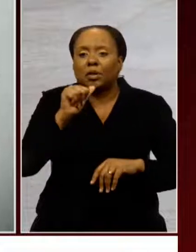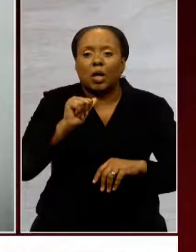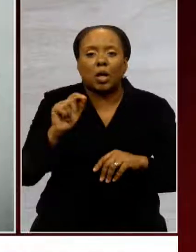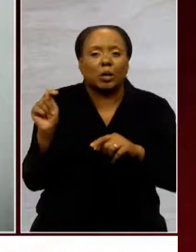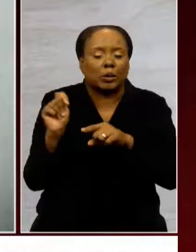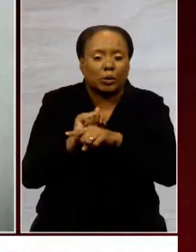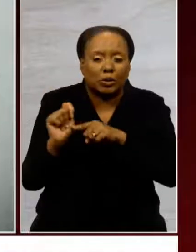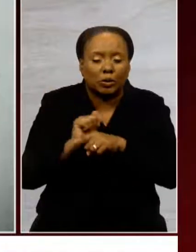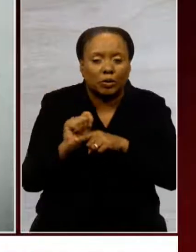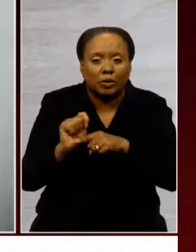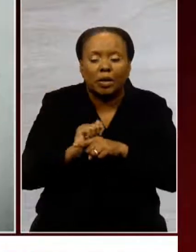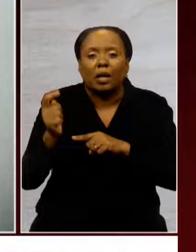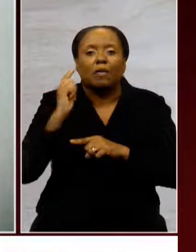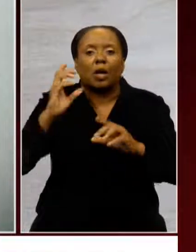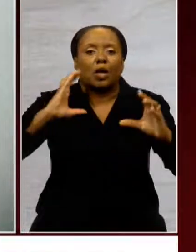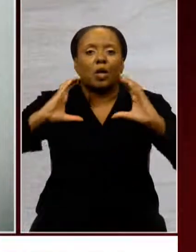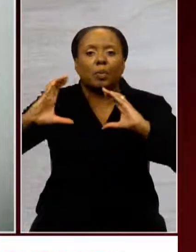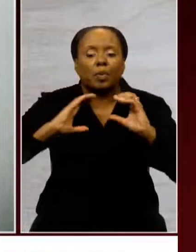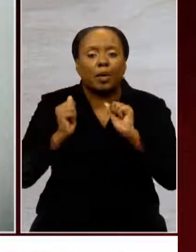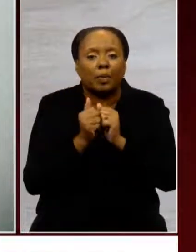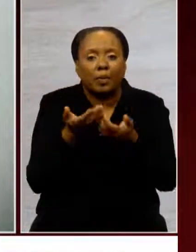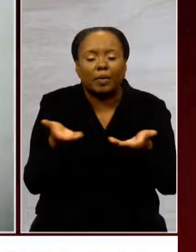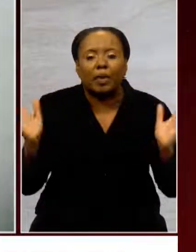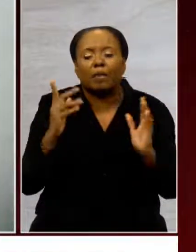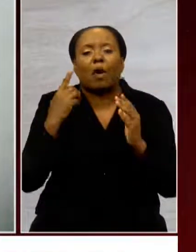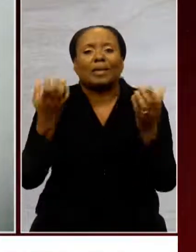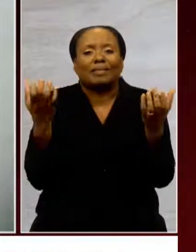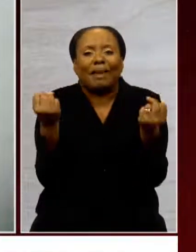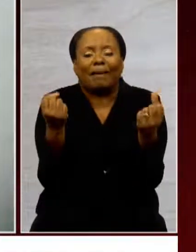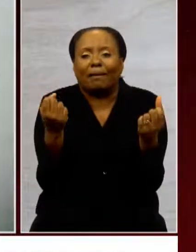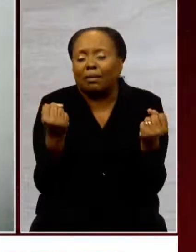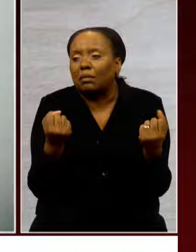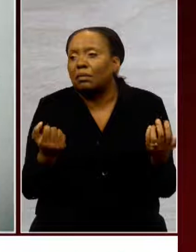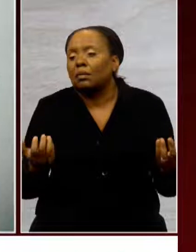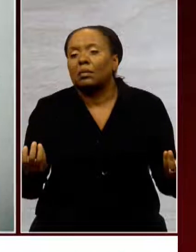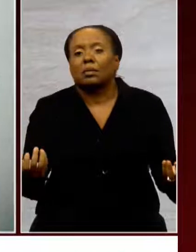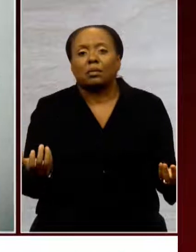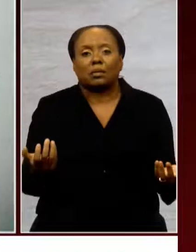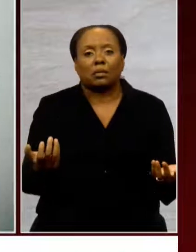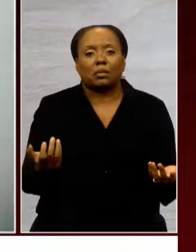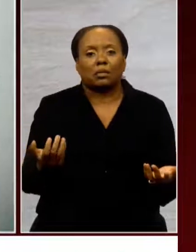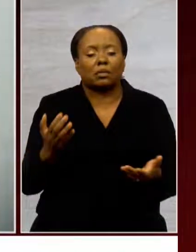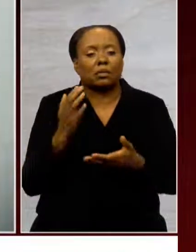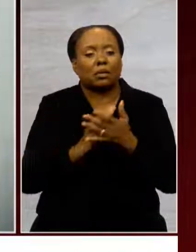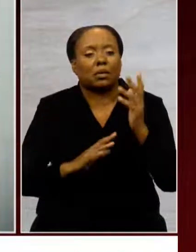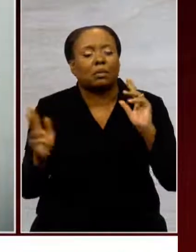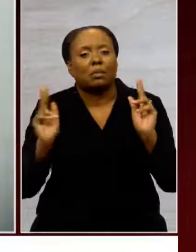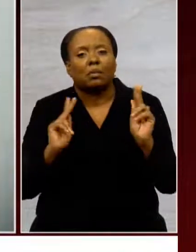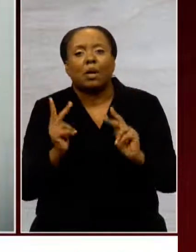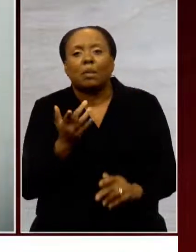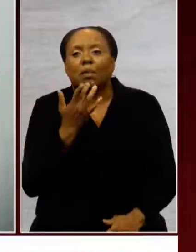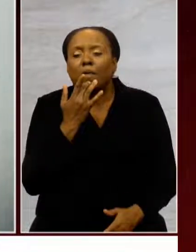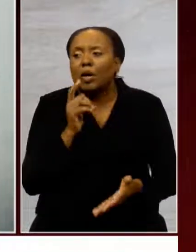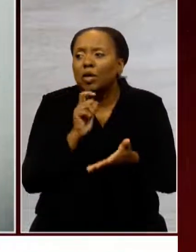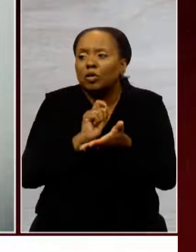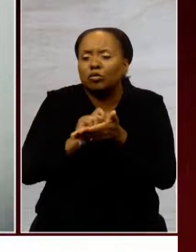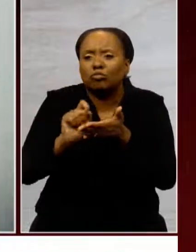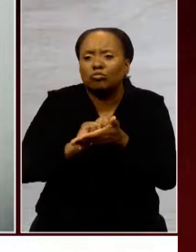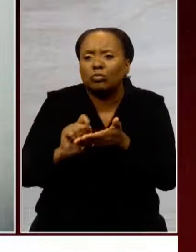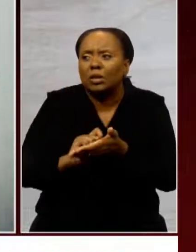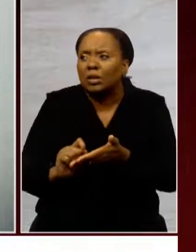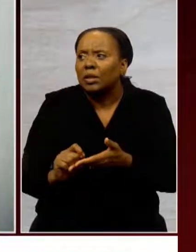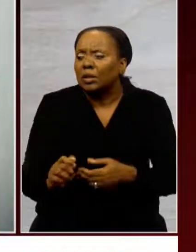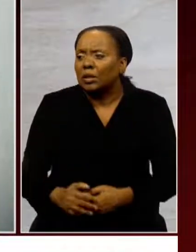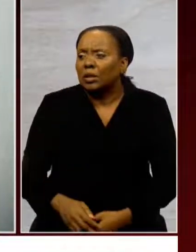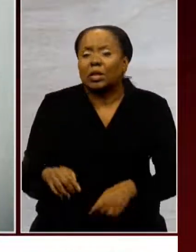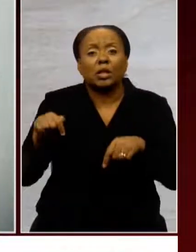their needs, to communicate with them, to do the sign language. Some persons, they wish to write, and I was recent as this